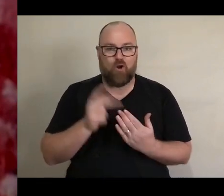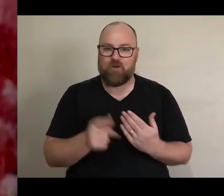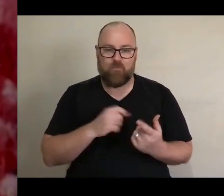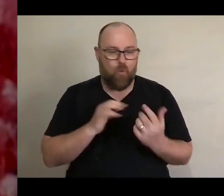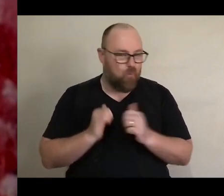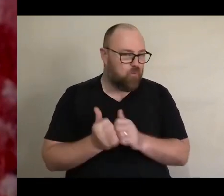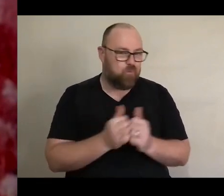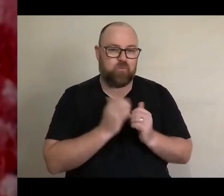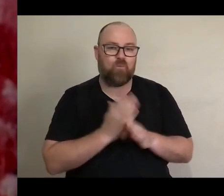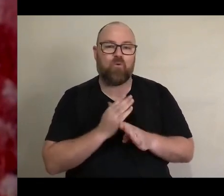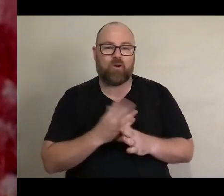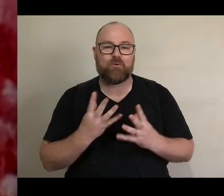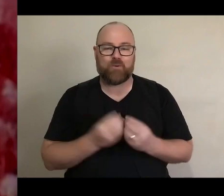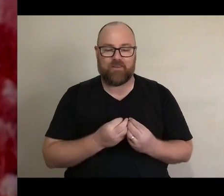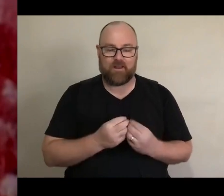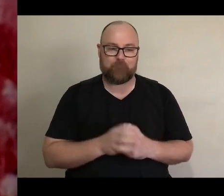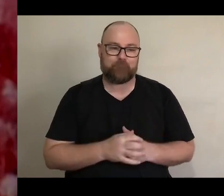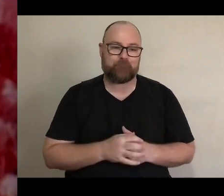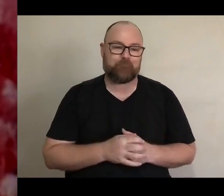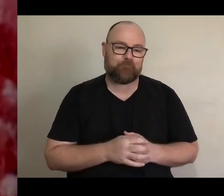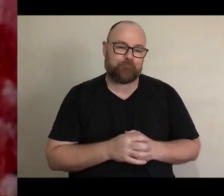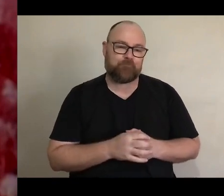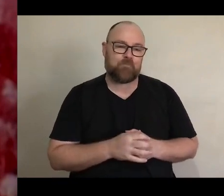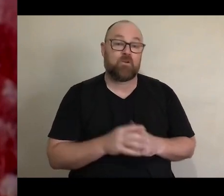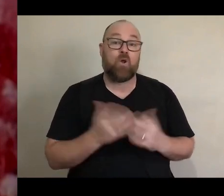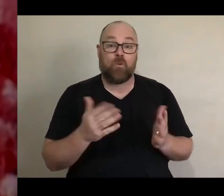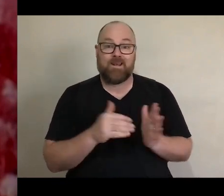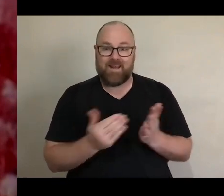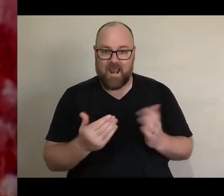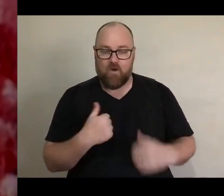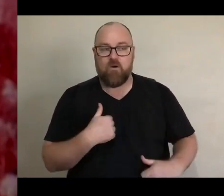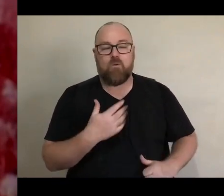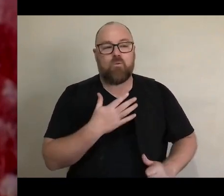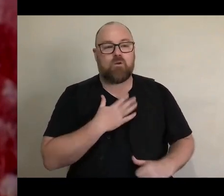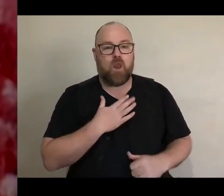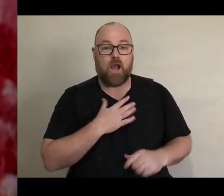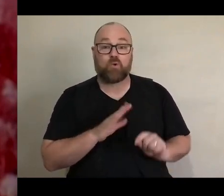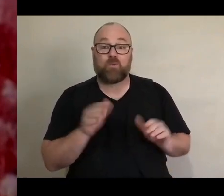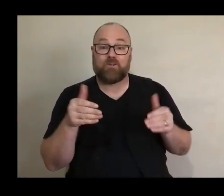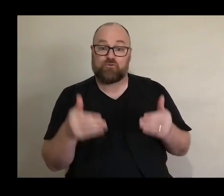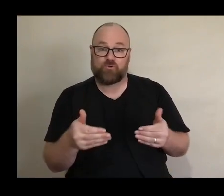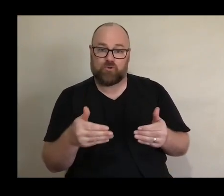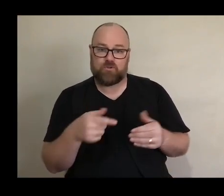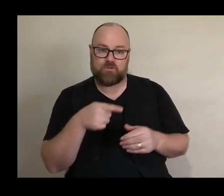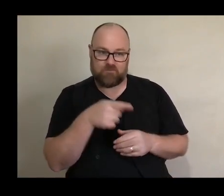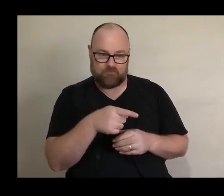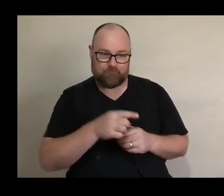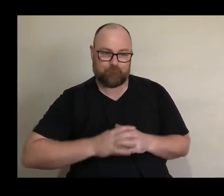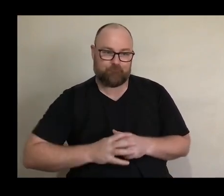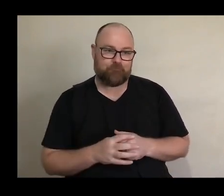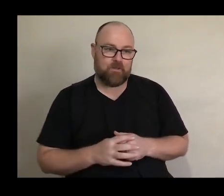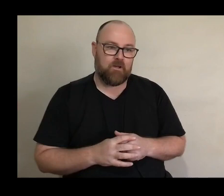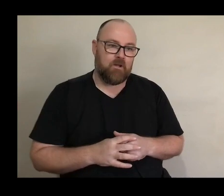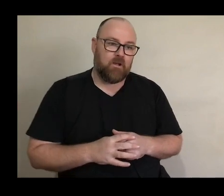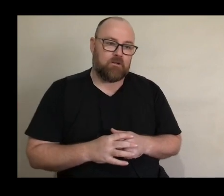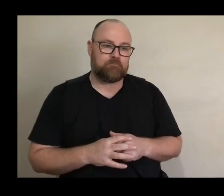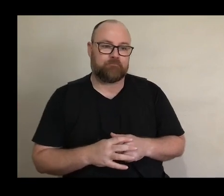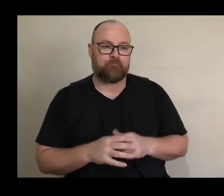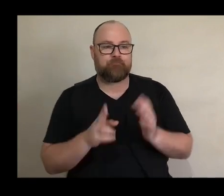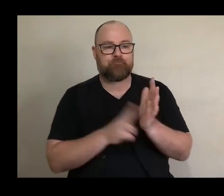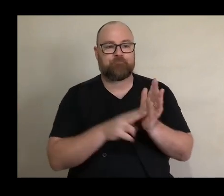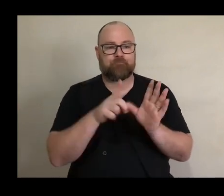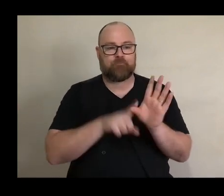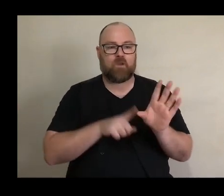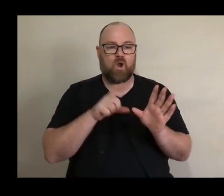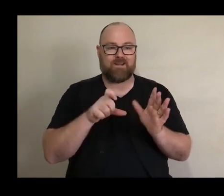those people. So now I would like to introduce Narcity, who is a